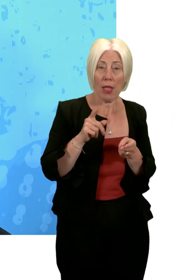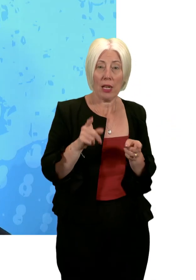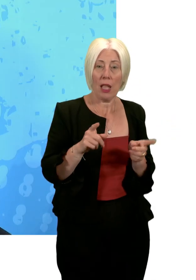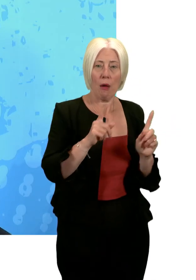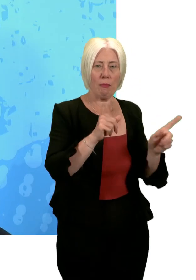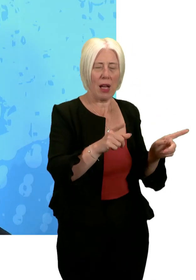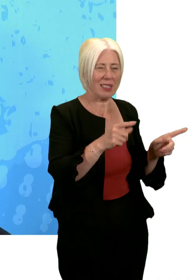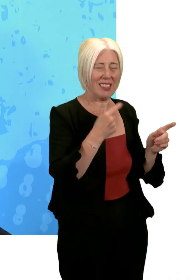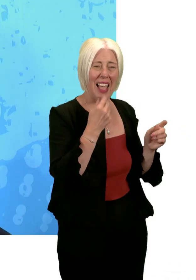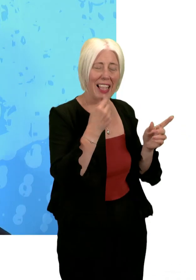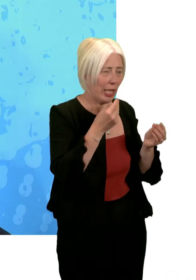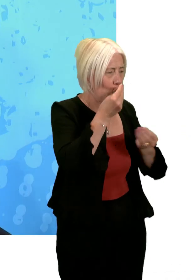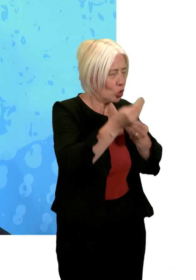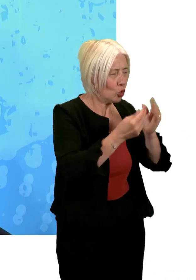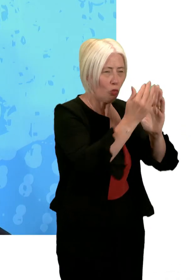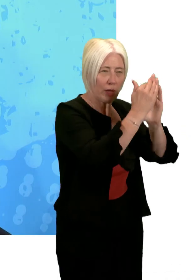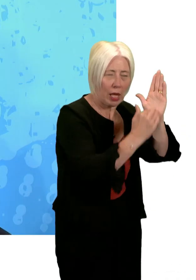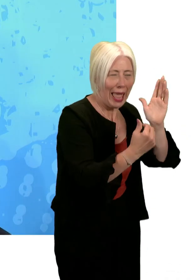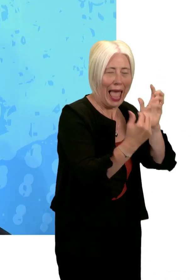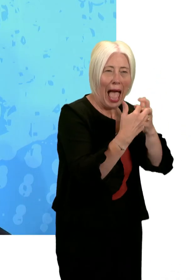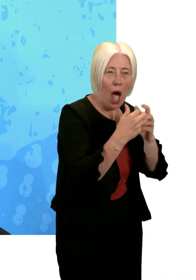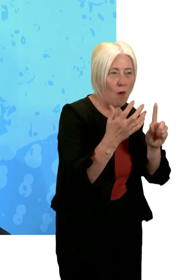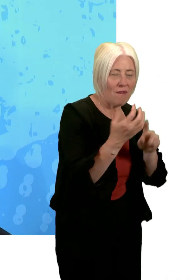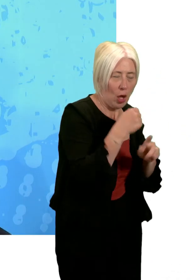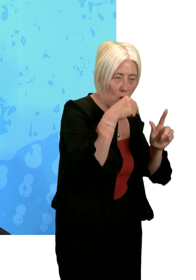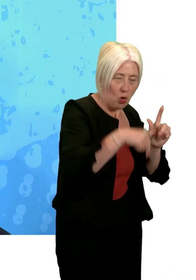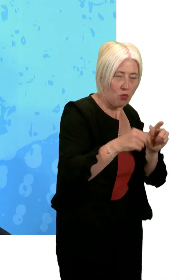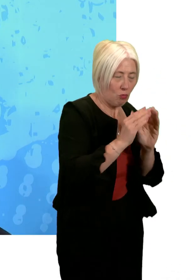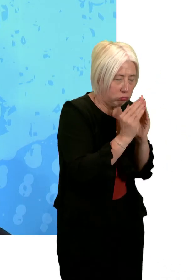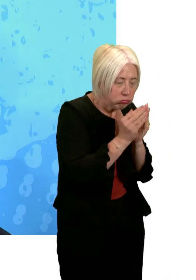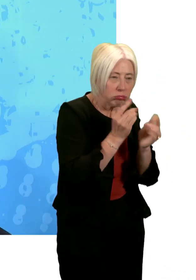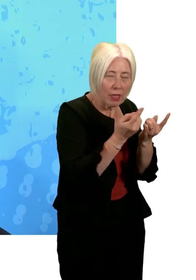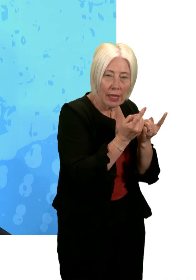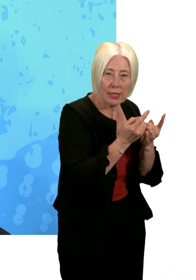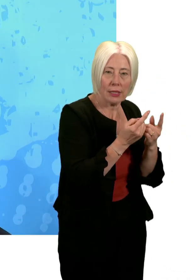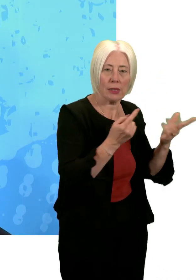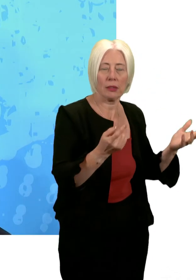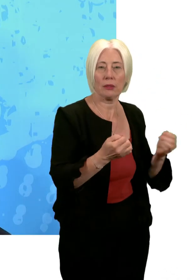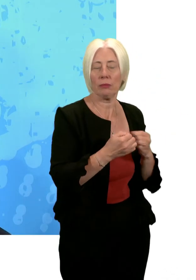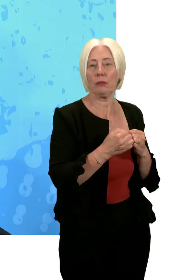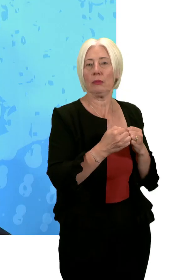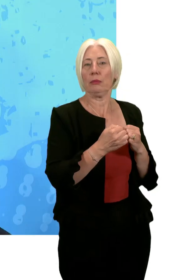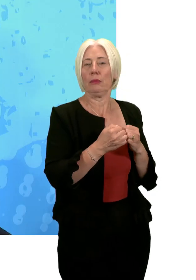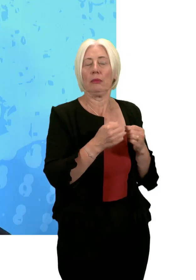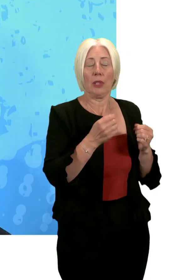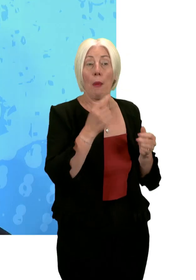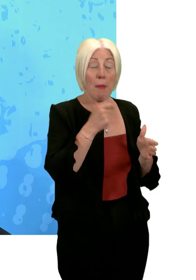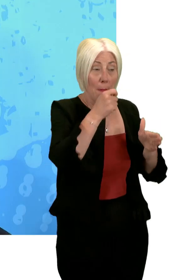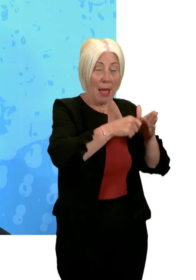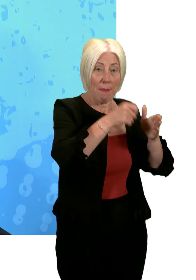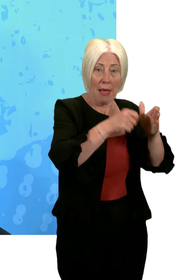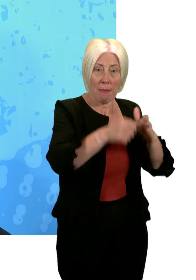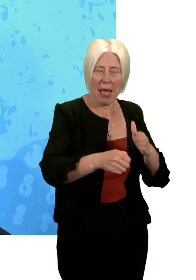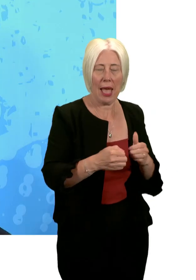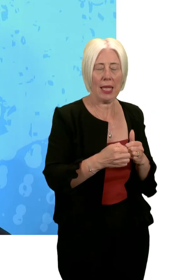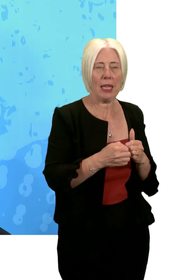had the diver's name and all that on the menu. And for every 100 I sold, I got 2 or 3 written complaints about the fact I only got one